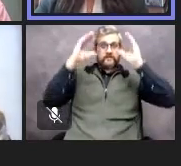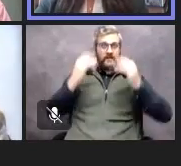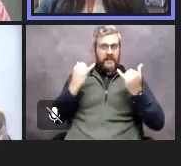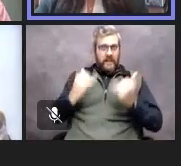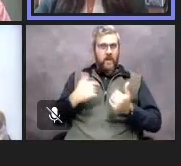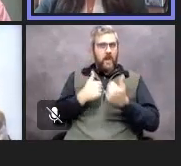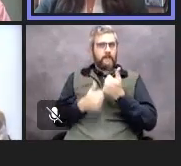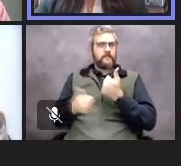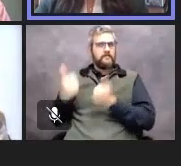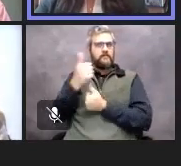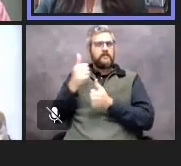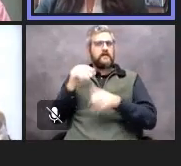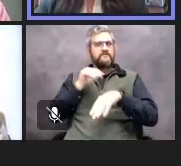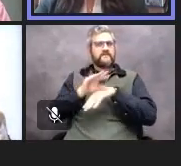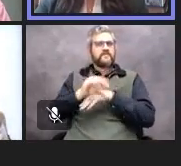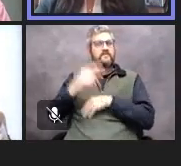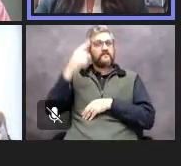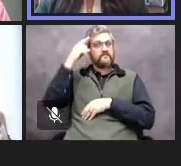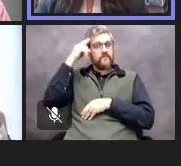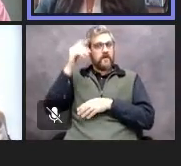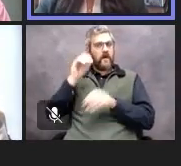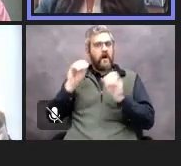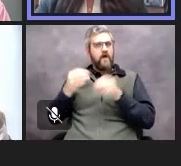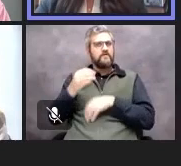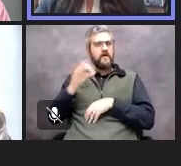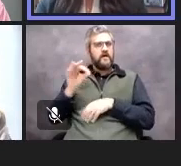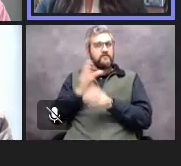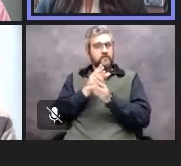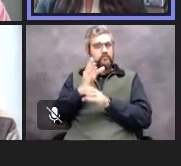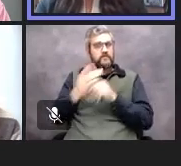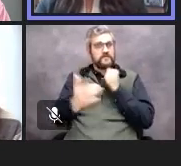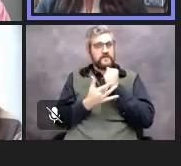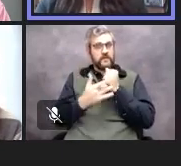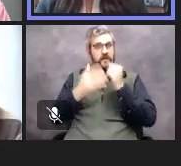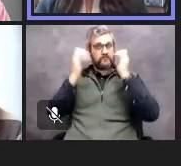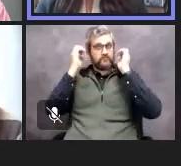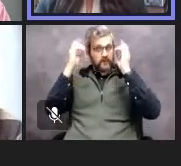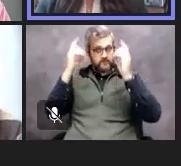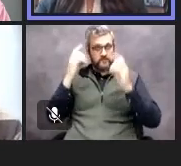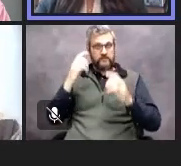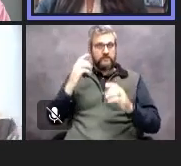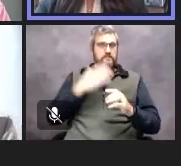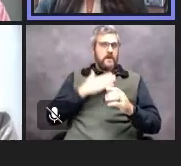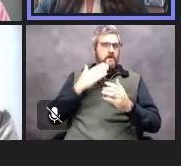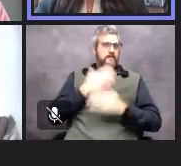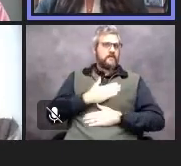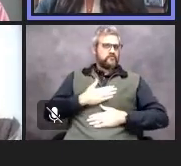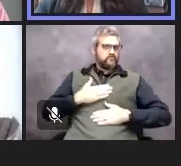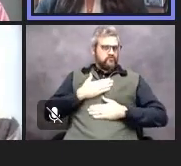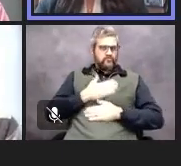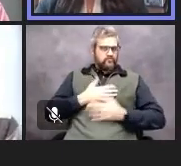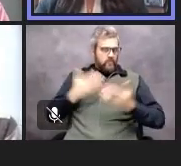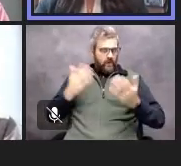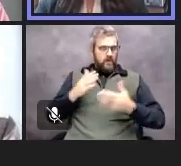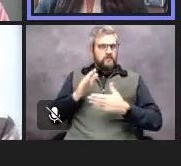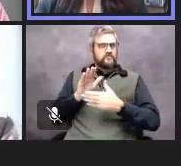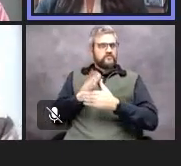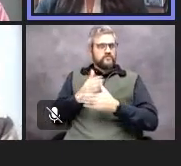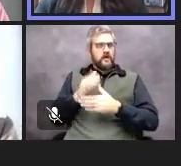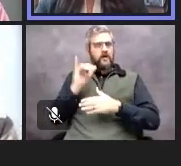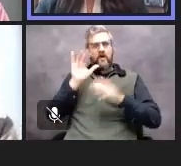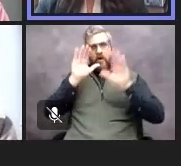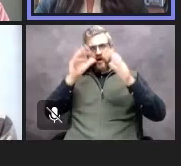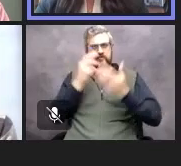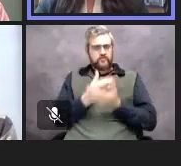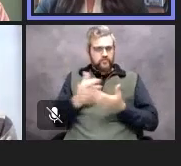Executive Advisor for the Office of Career and Technical Education. I have the pleasure of being able to share this awesome resource with you, but